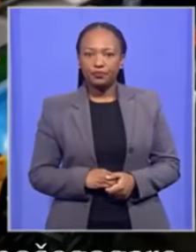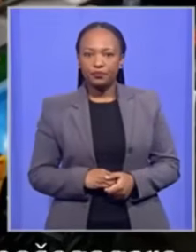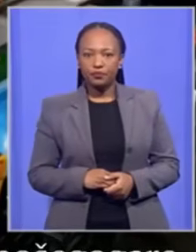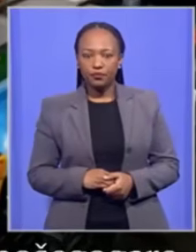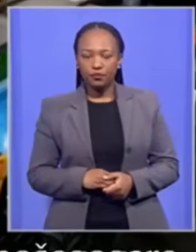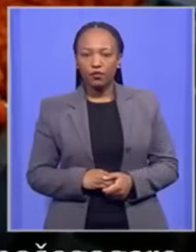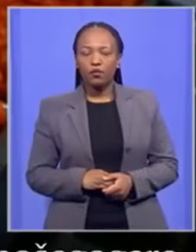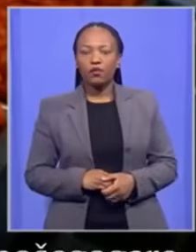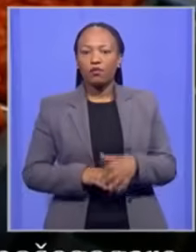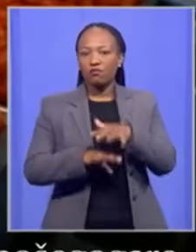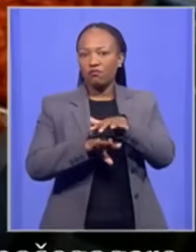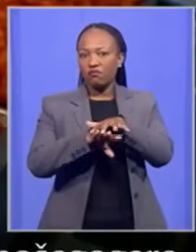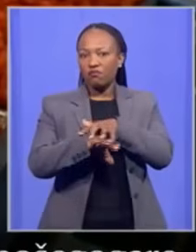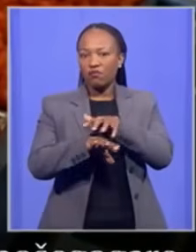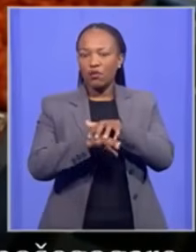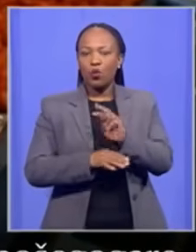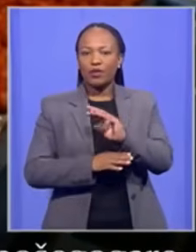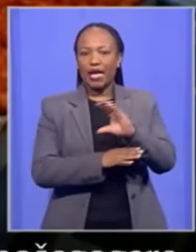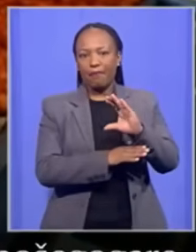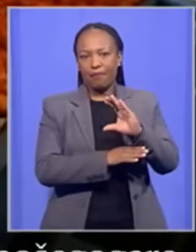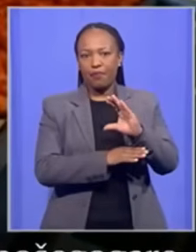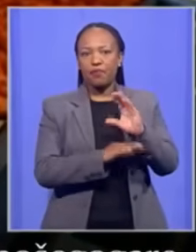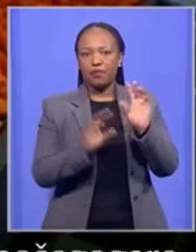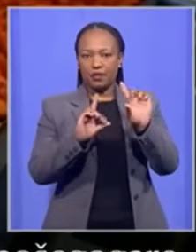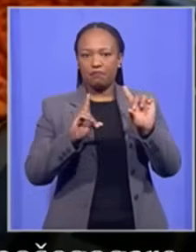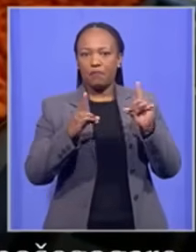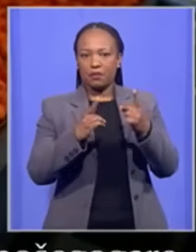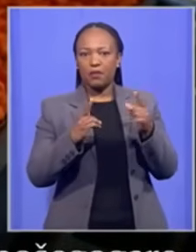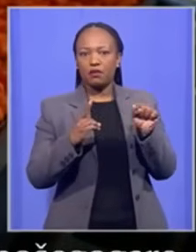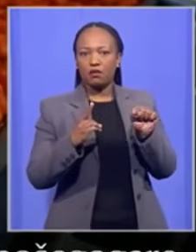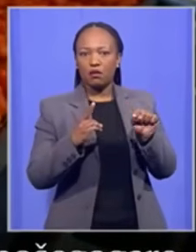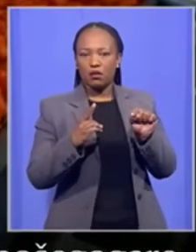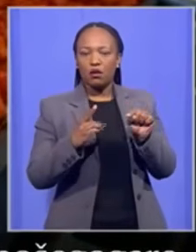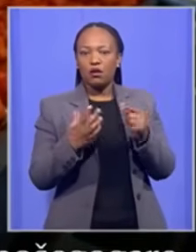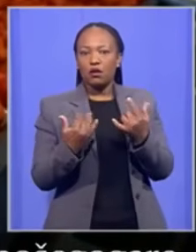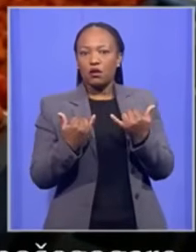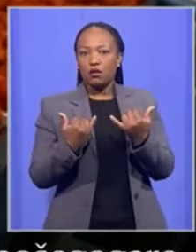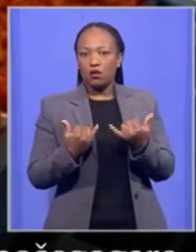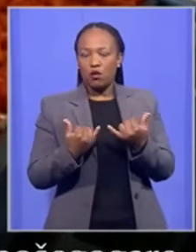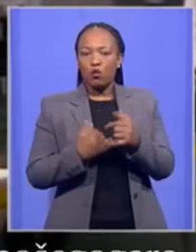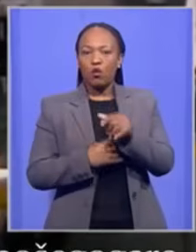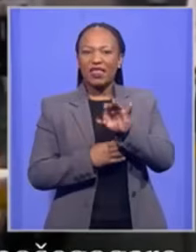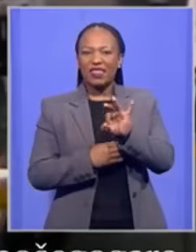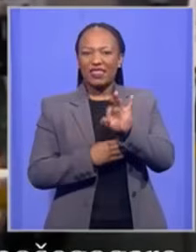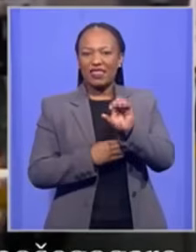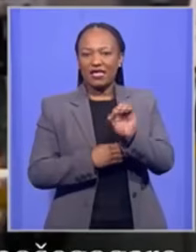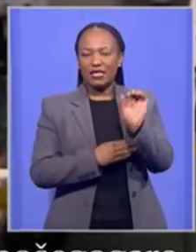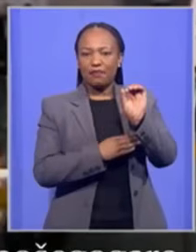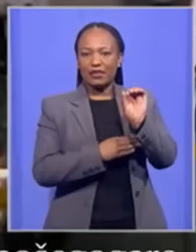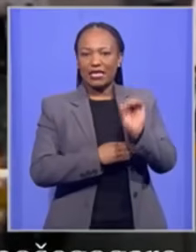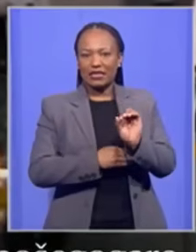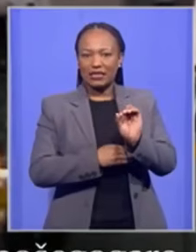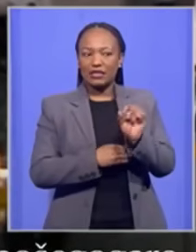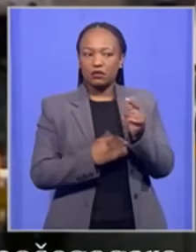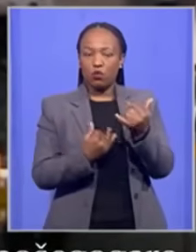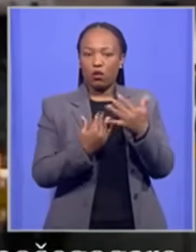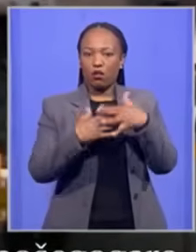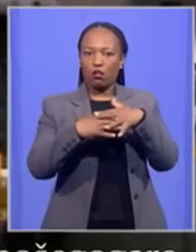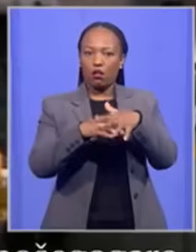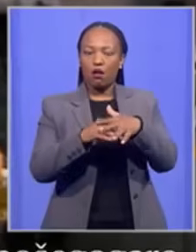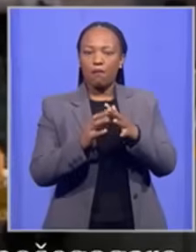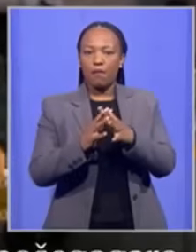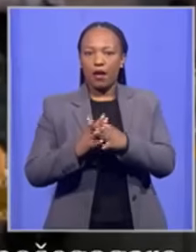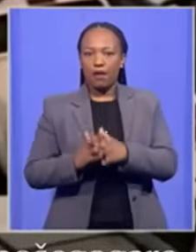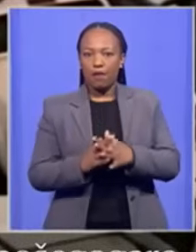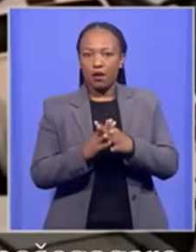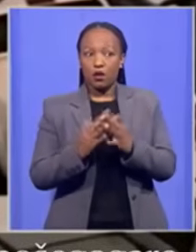Lekala la temo ka Western Cape le metse magakwa ge ditefišo tša diperesente tše 30 ka mmušo wa Amerika go letetše gore di